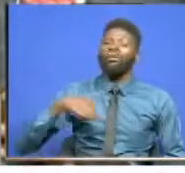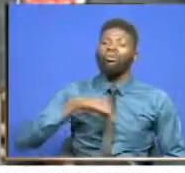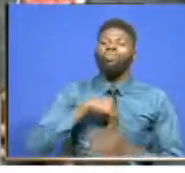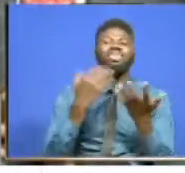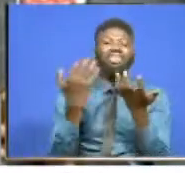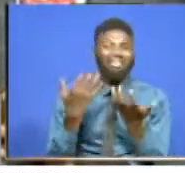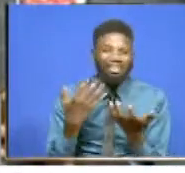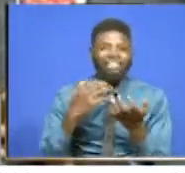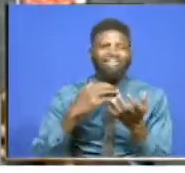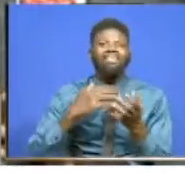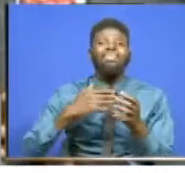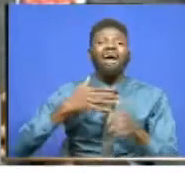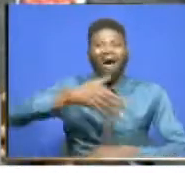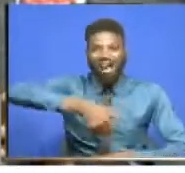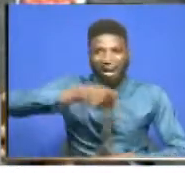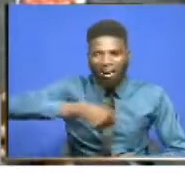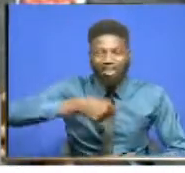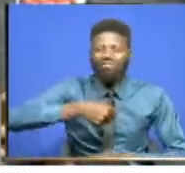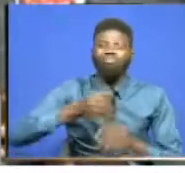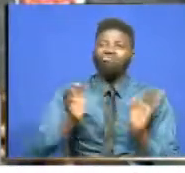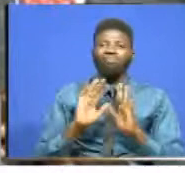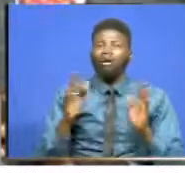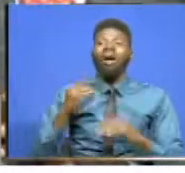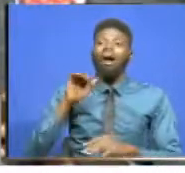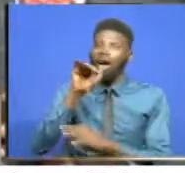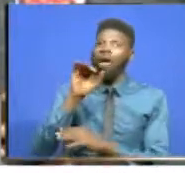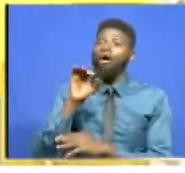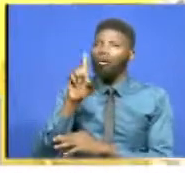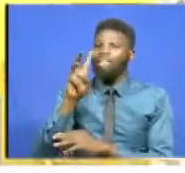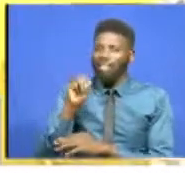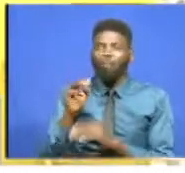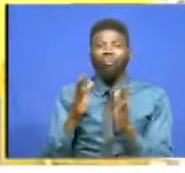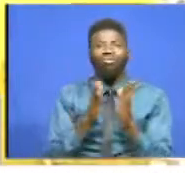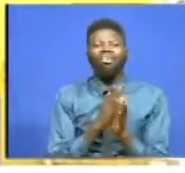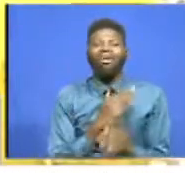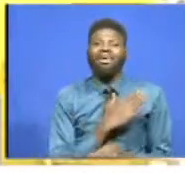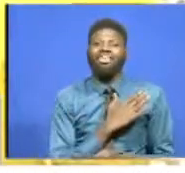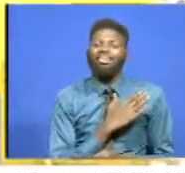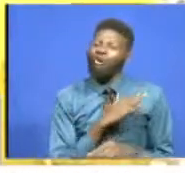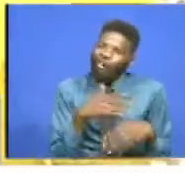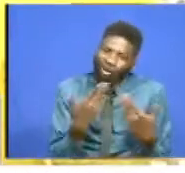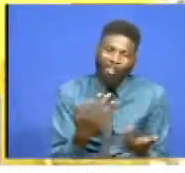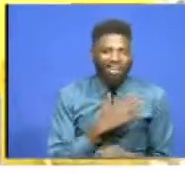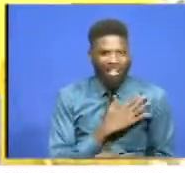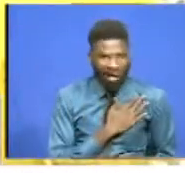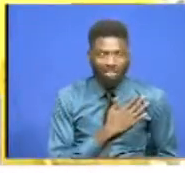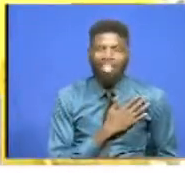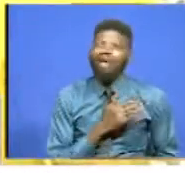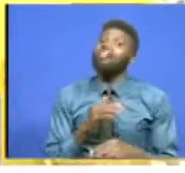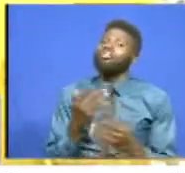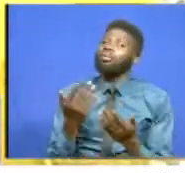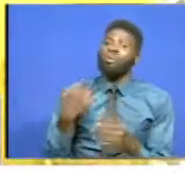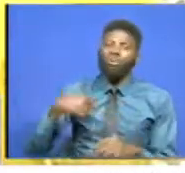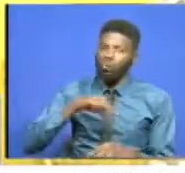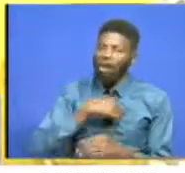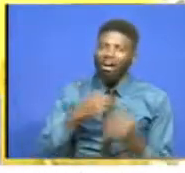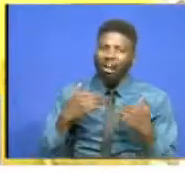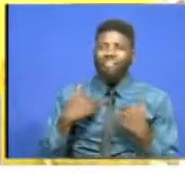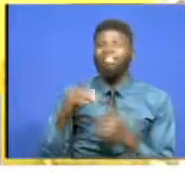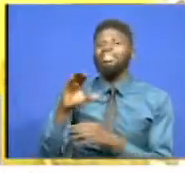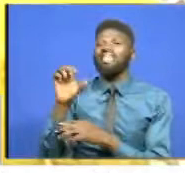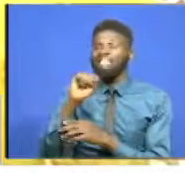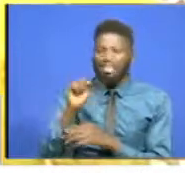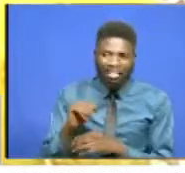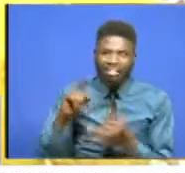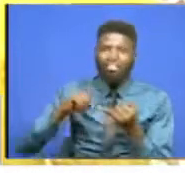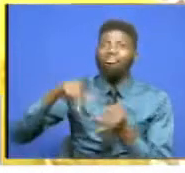ask ODM or NASA, give us, we are pushing so much for you in terms of CSS, in terms of PSS, in terms of parasitic, in terms